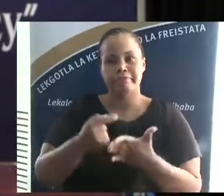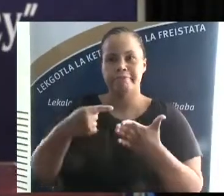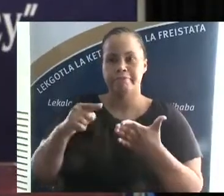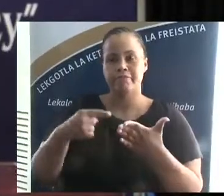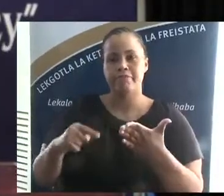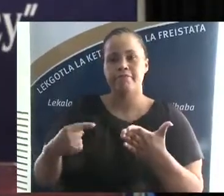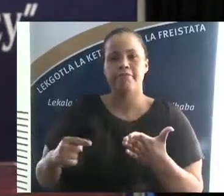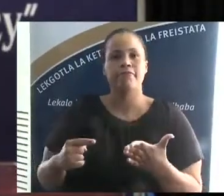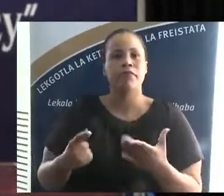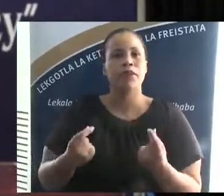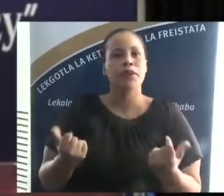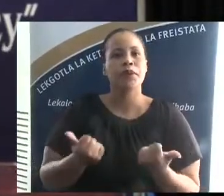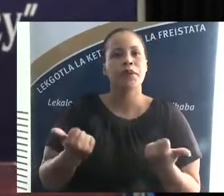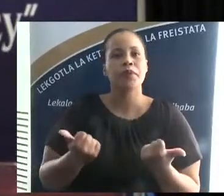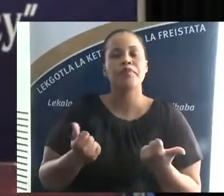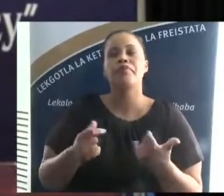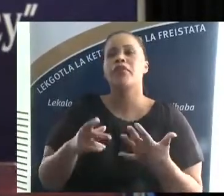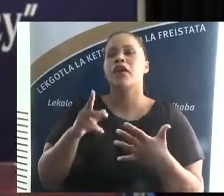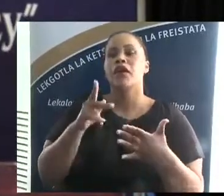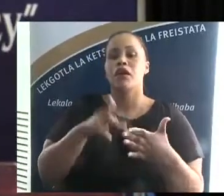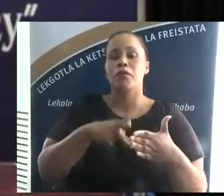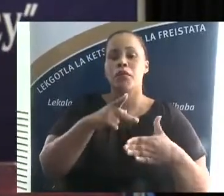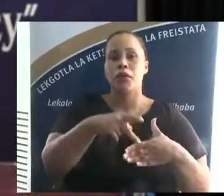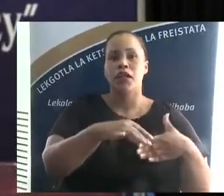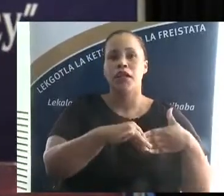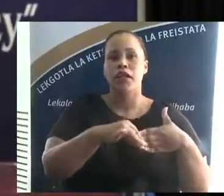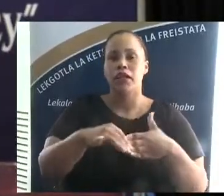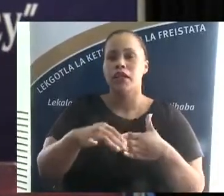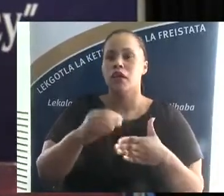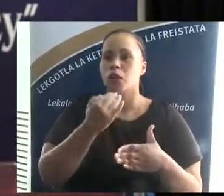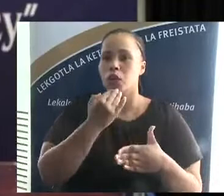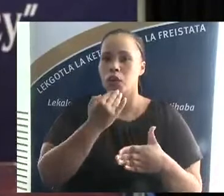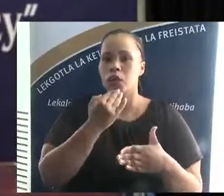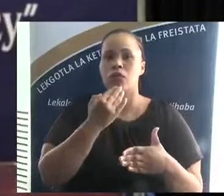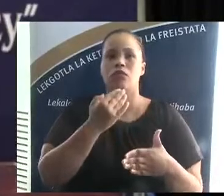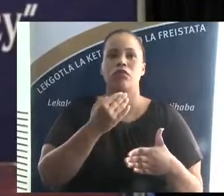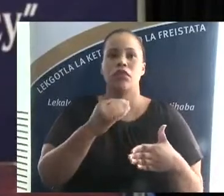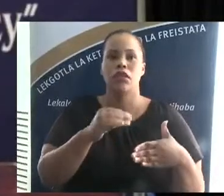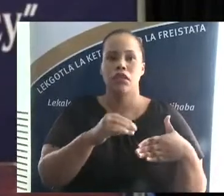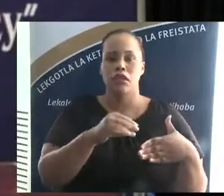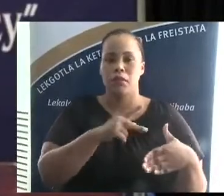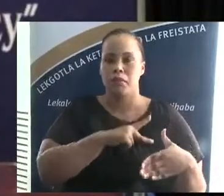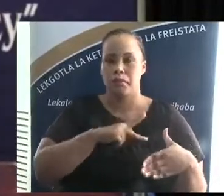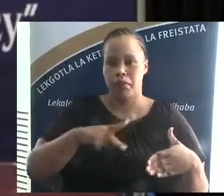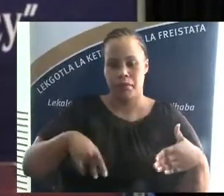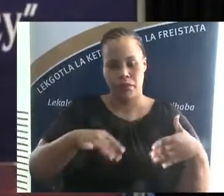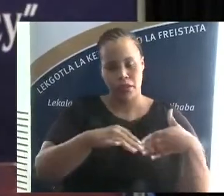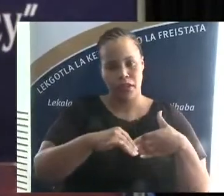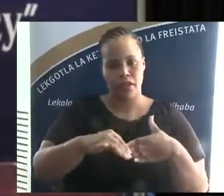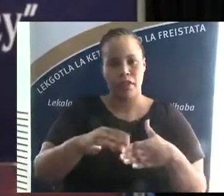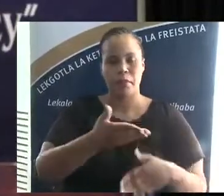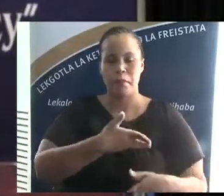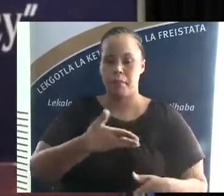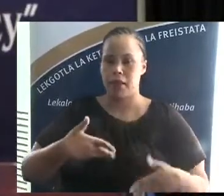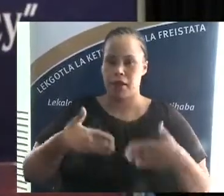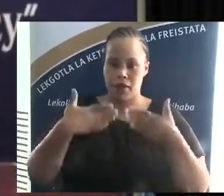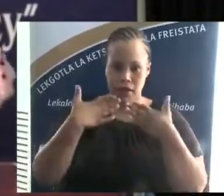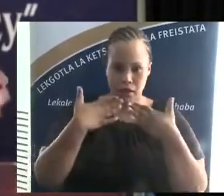the province. This project was led by our Honourable Premier, leading from the top. Kia leboha mma.